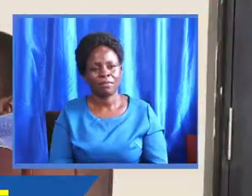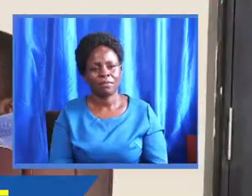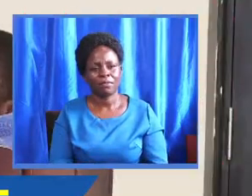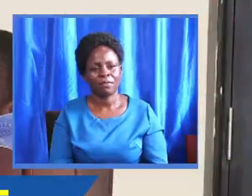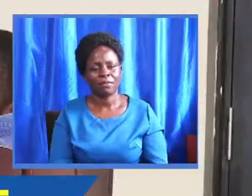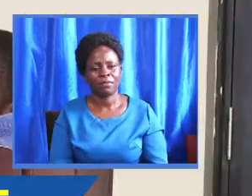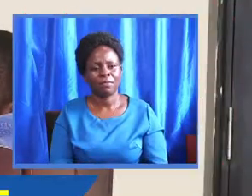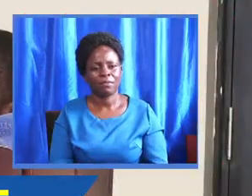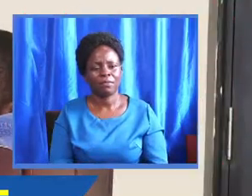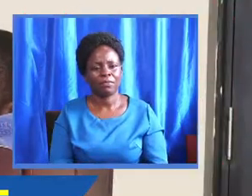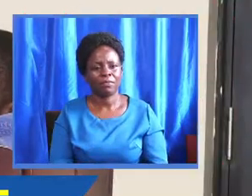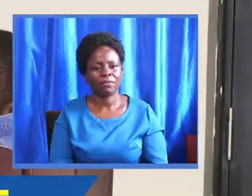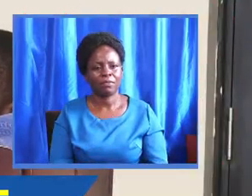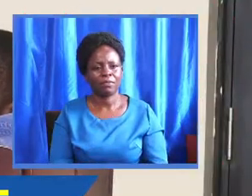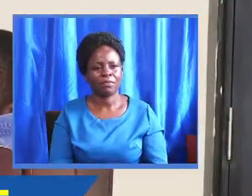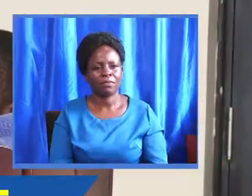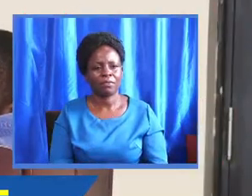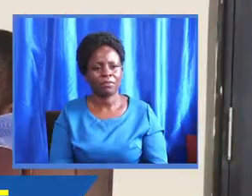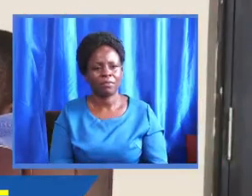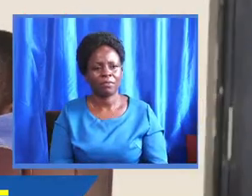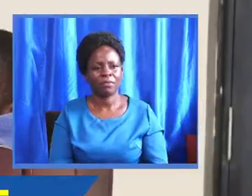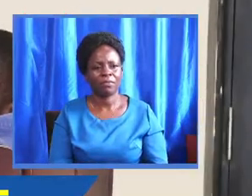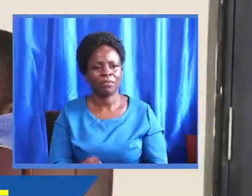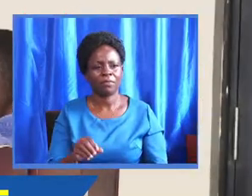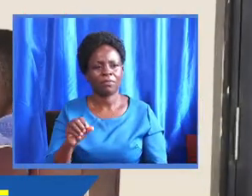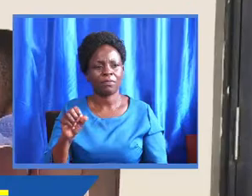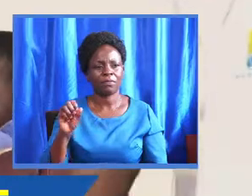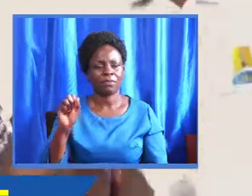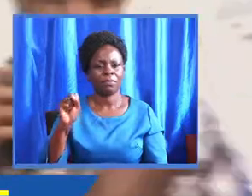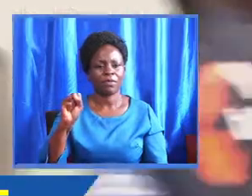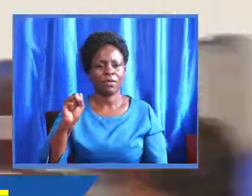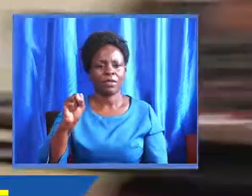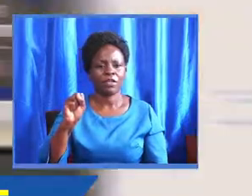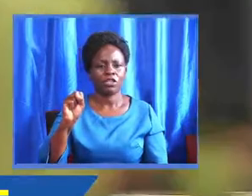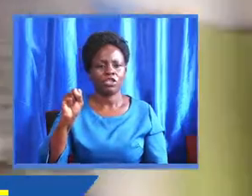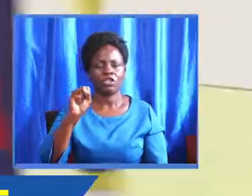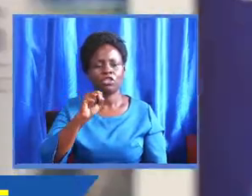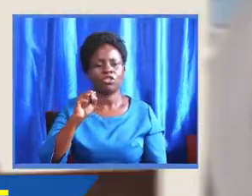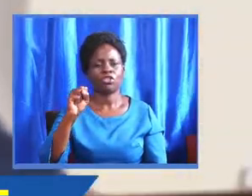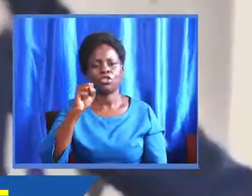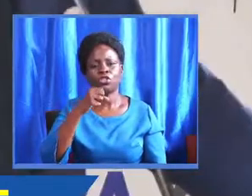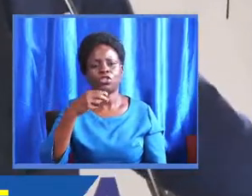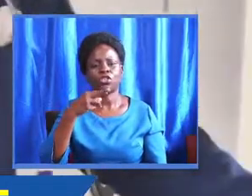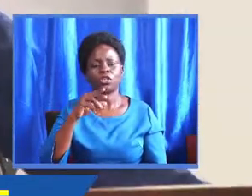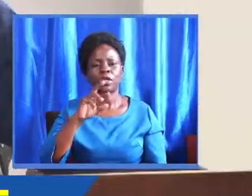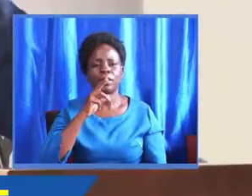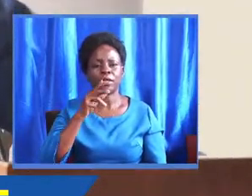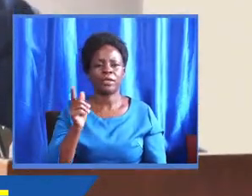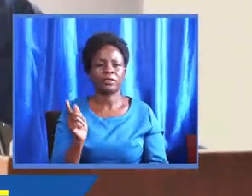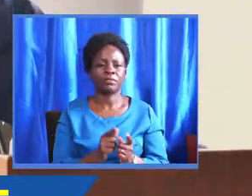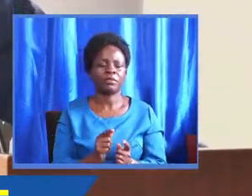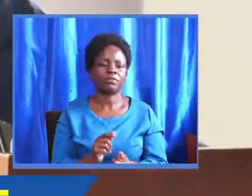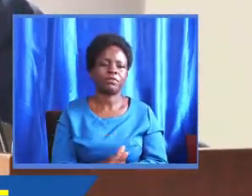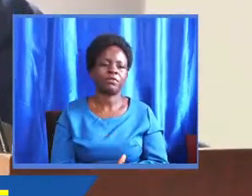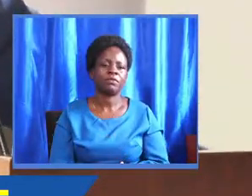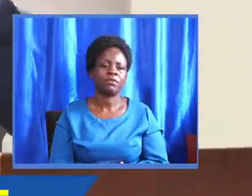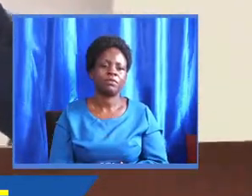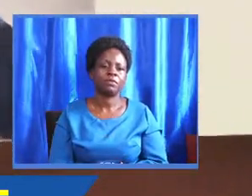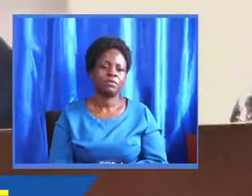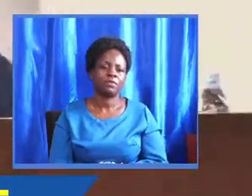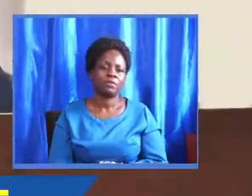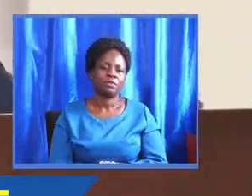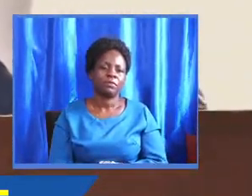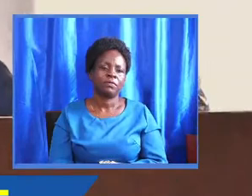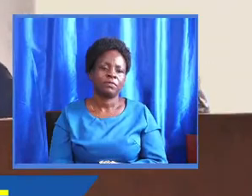Shali, I don't know if you picked it, probably yes. After Shali, then we listen from Irene. Yes, I would